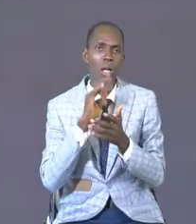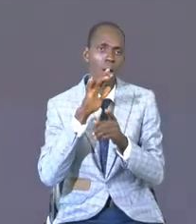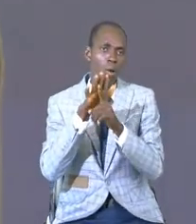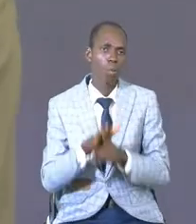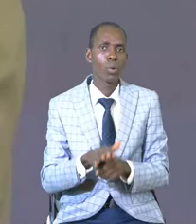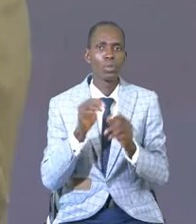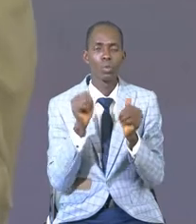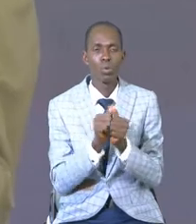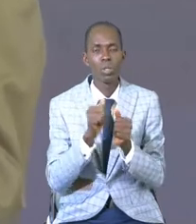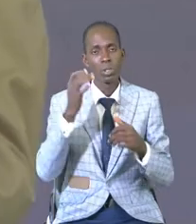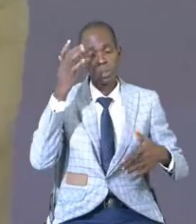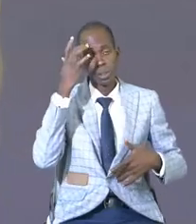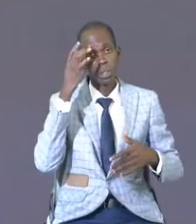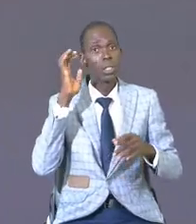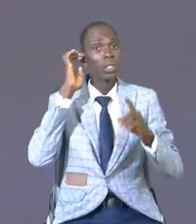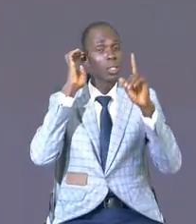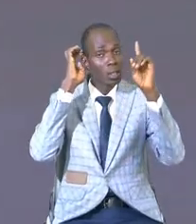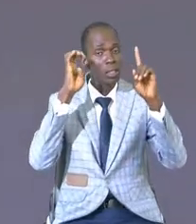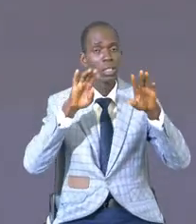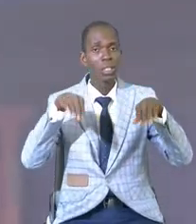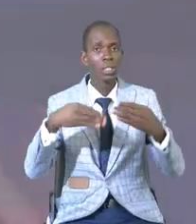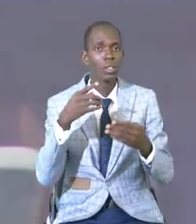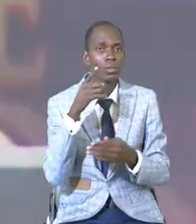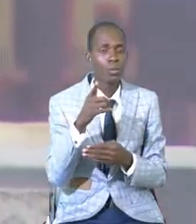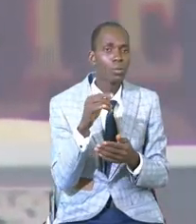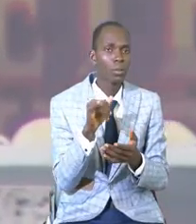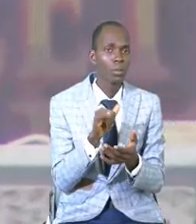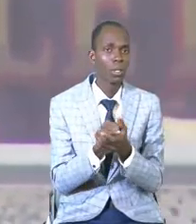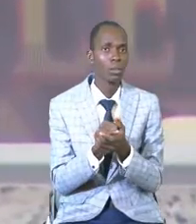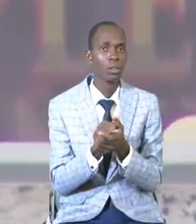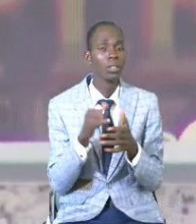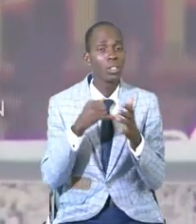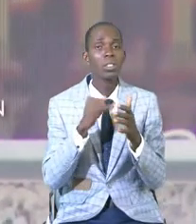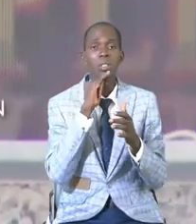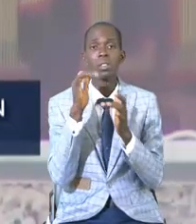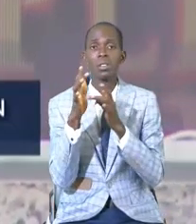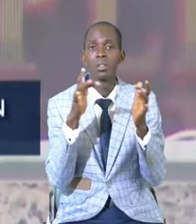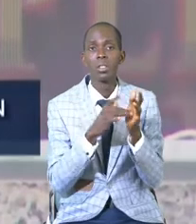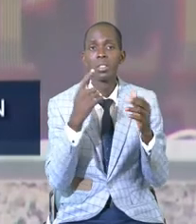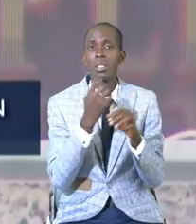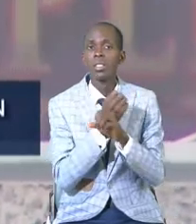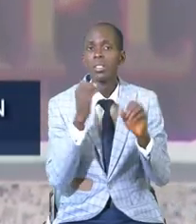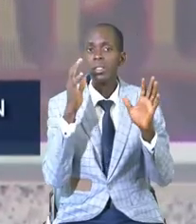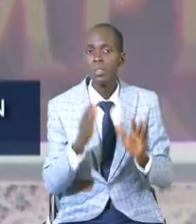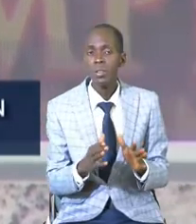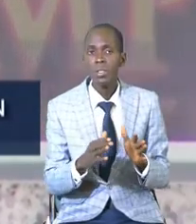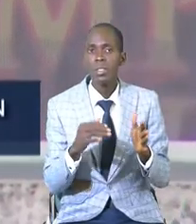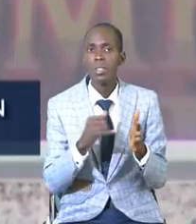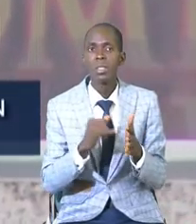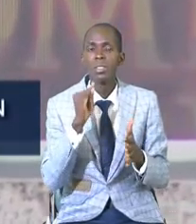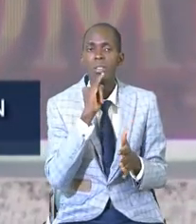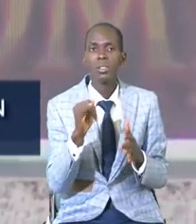He gives you without doing any harm to you. He is Jesus the Savior. He is Jesus the